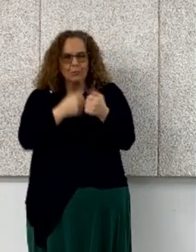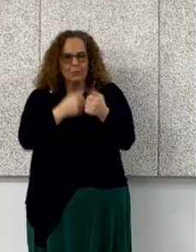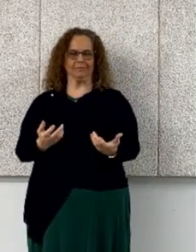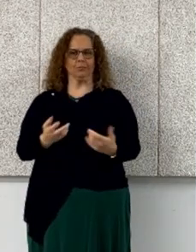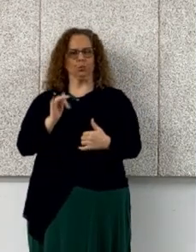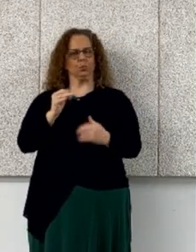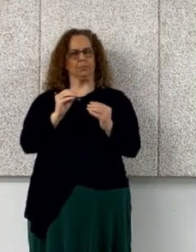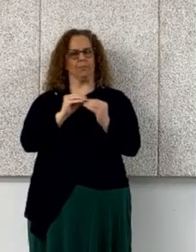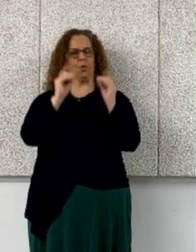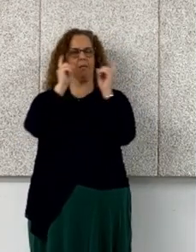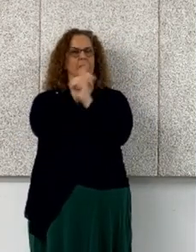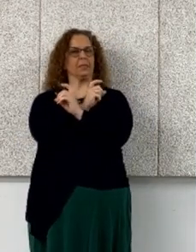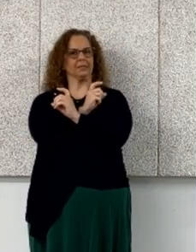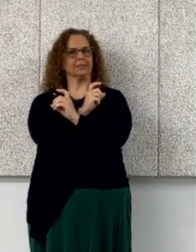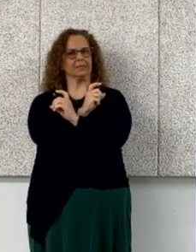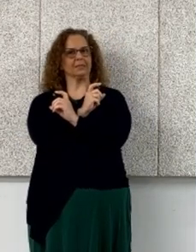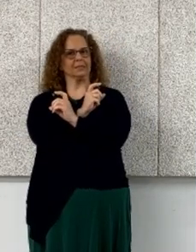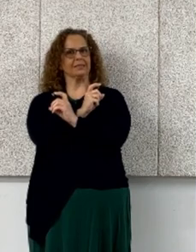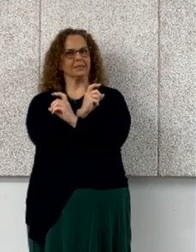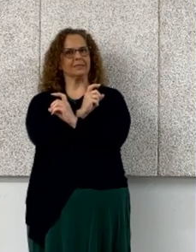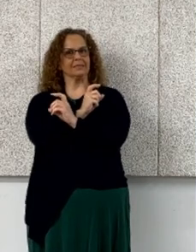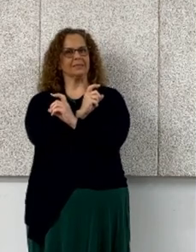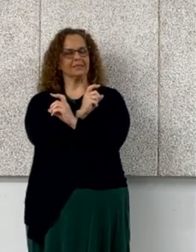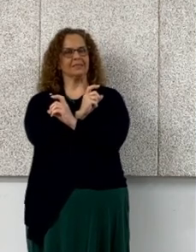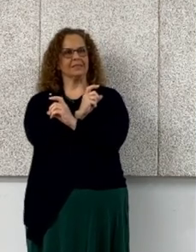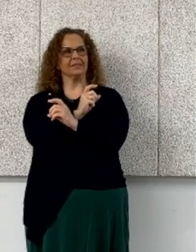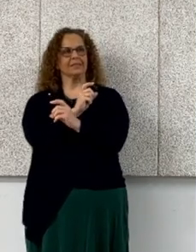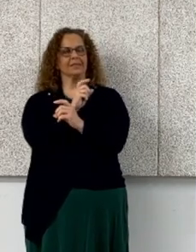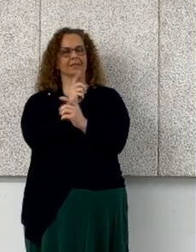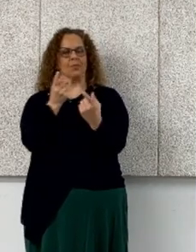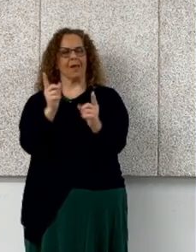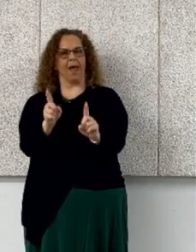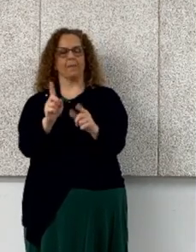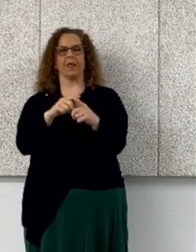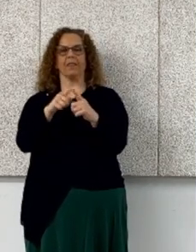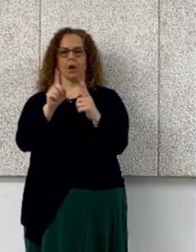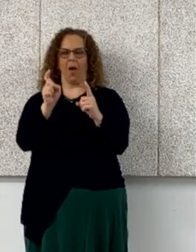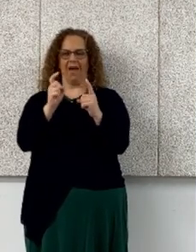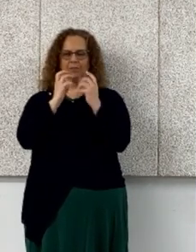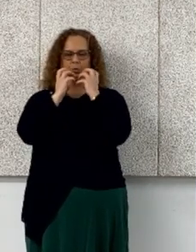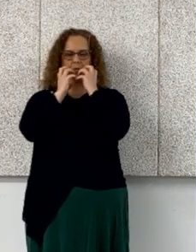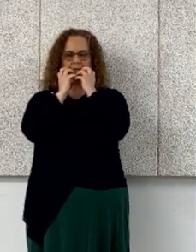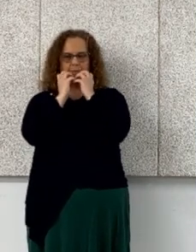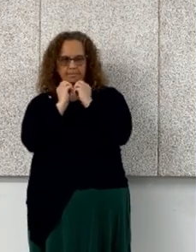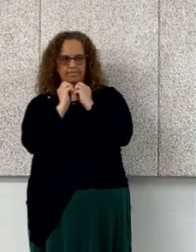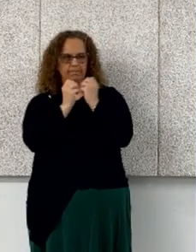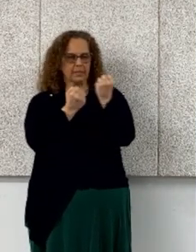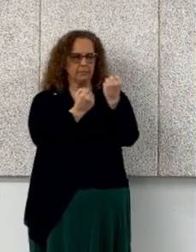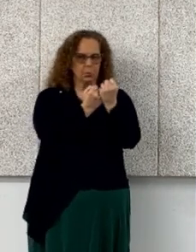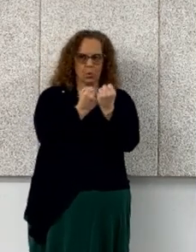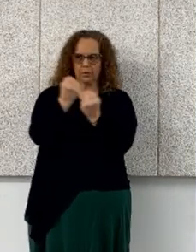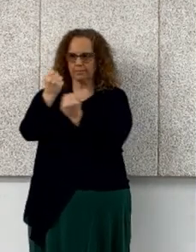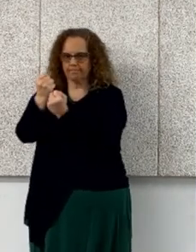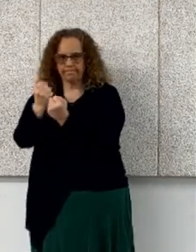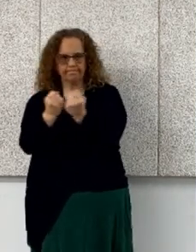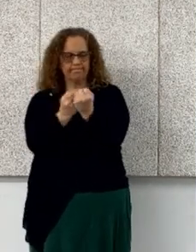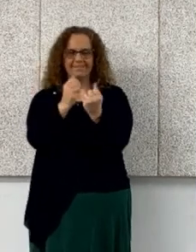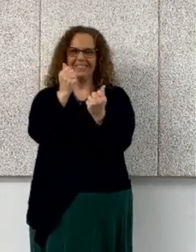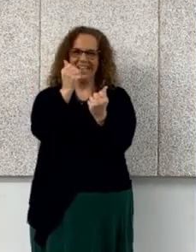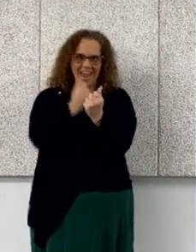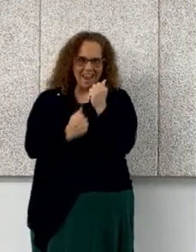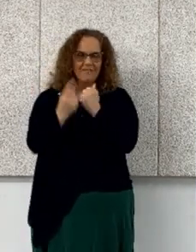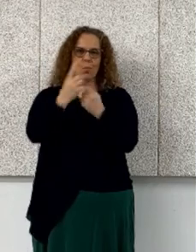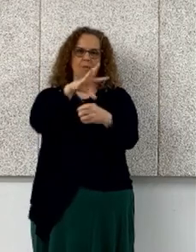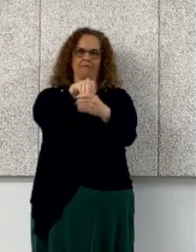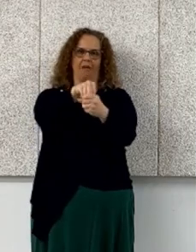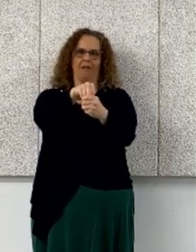complex process that we're getting to on the other side. And there's a lot of care that has to be taken to support everyone through that, so people aren't left behind